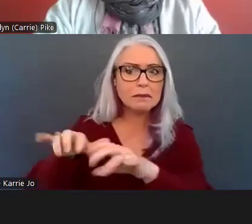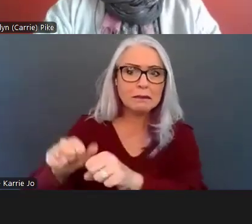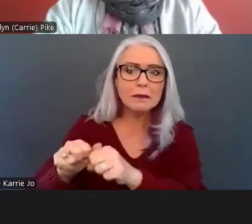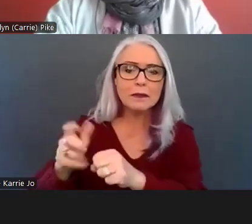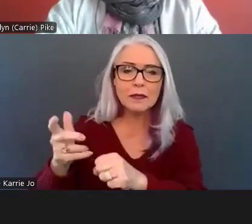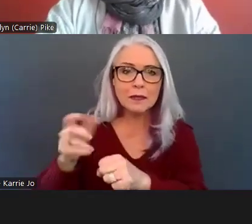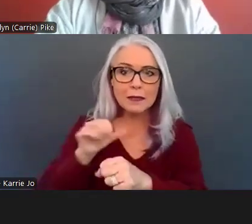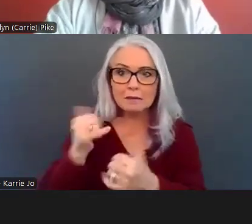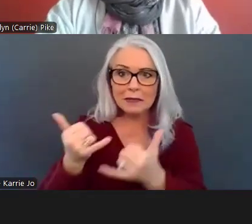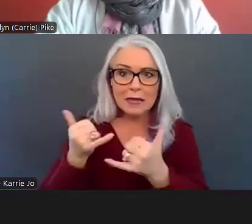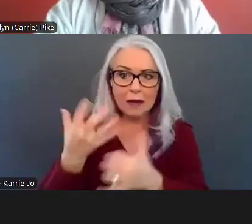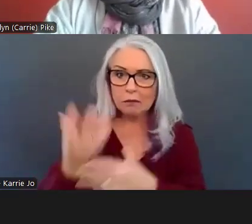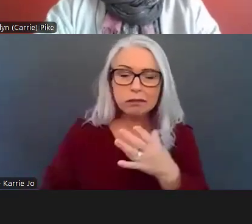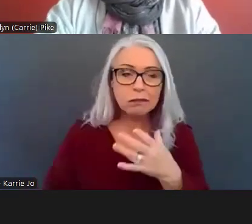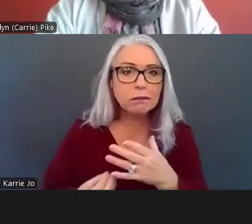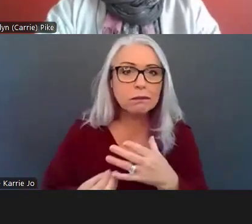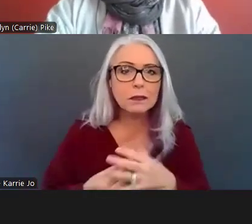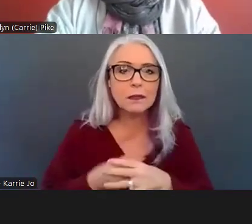disappeared, and